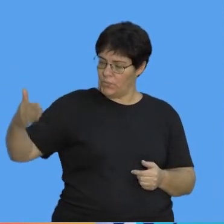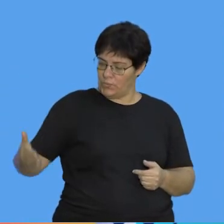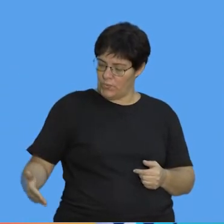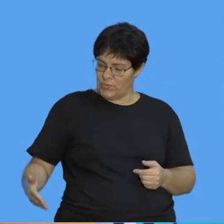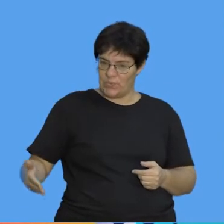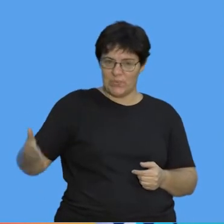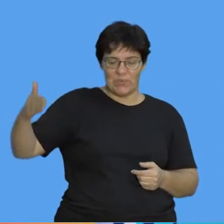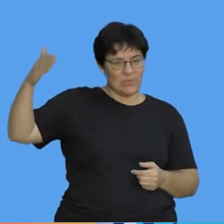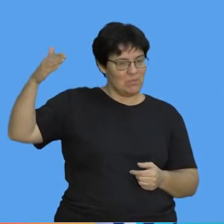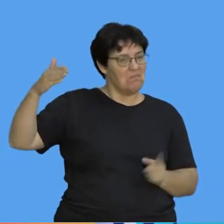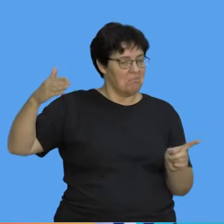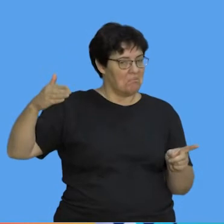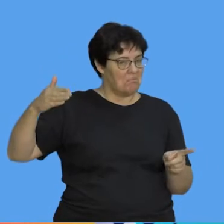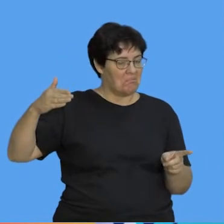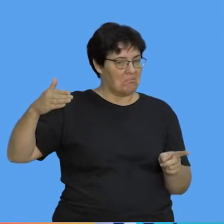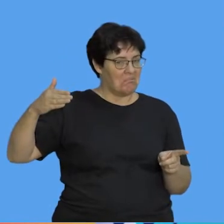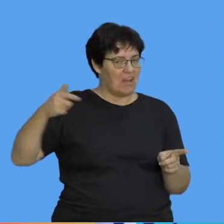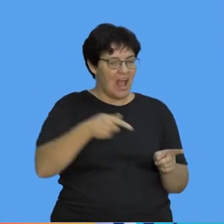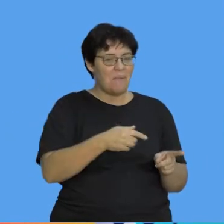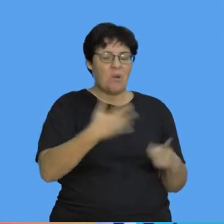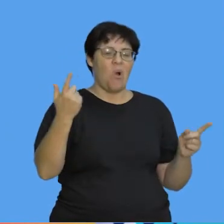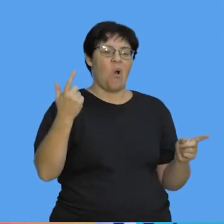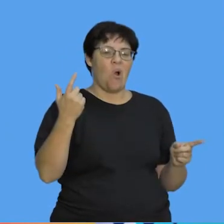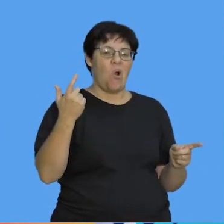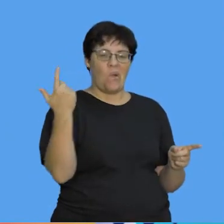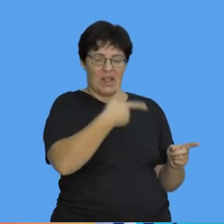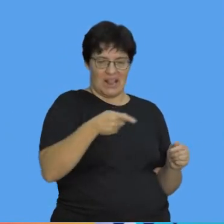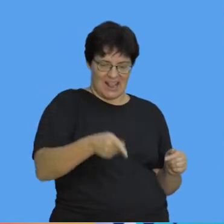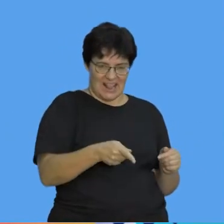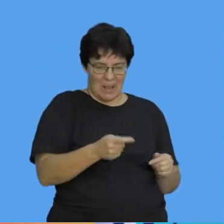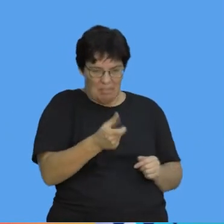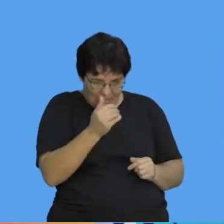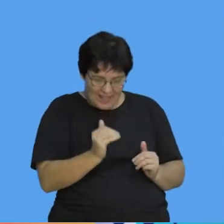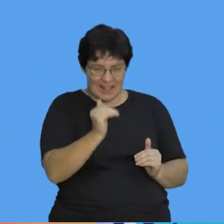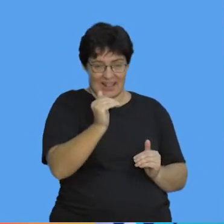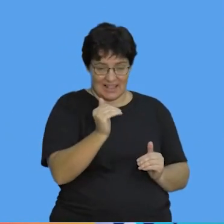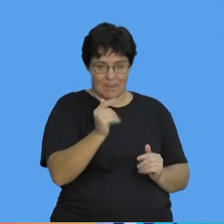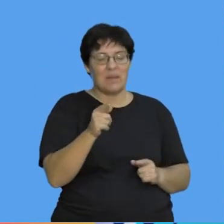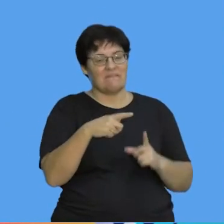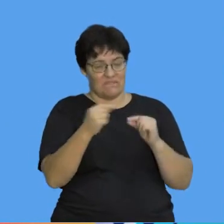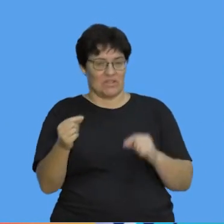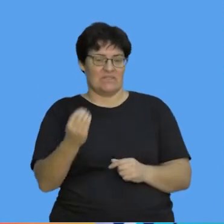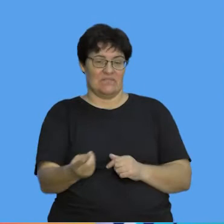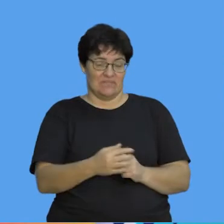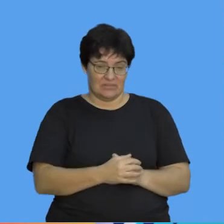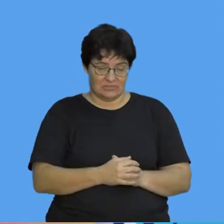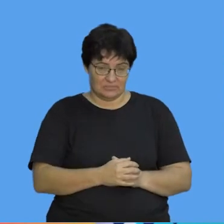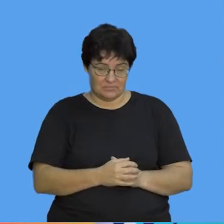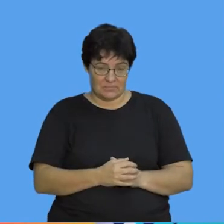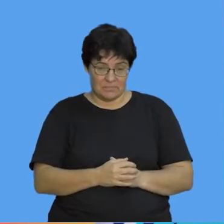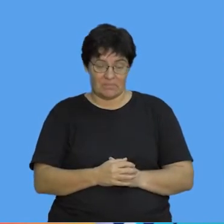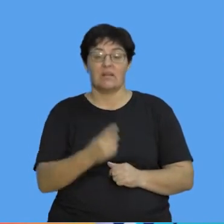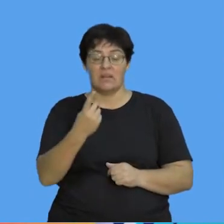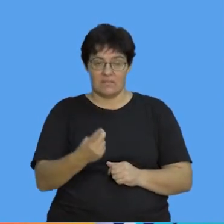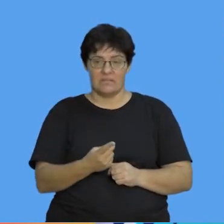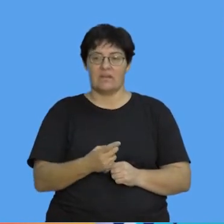so now it's not the same as the base model. It's got something that just makes it a little bit easier. And that is what ferns have